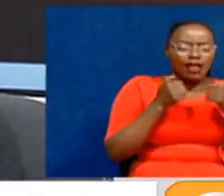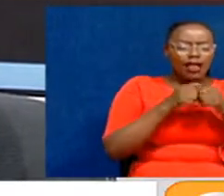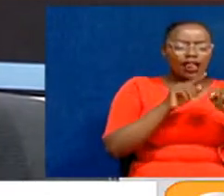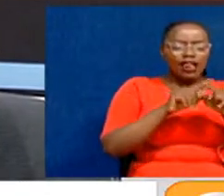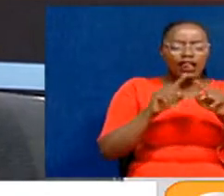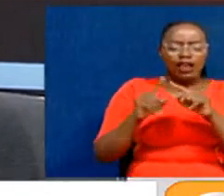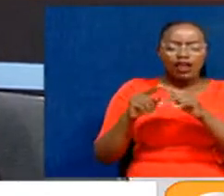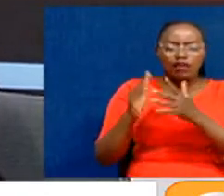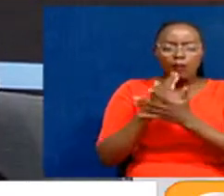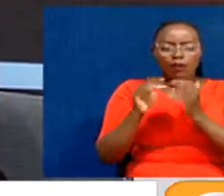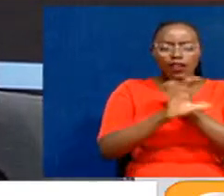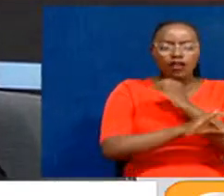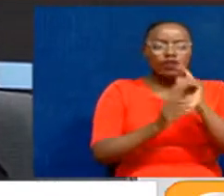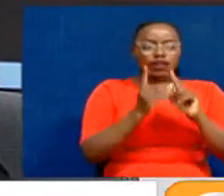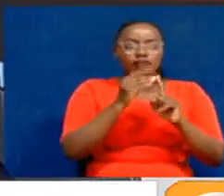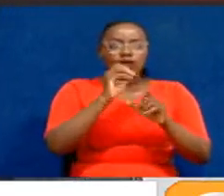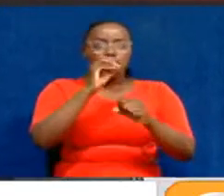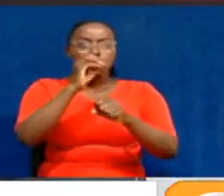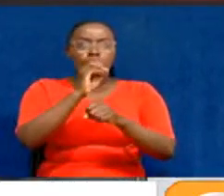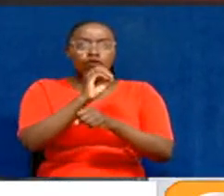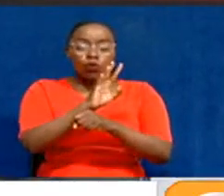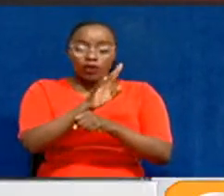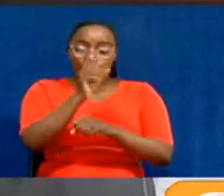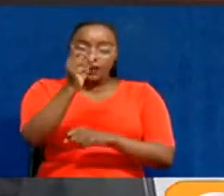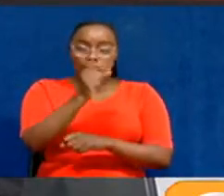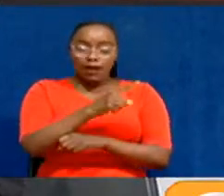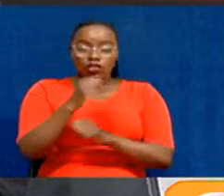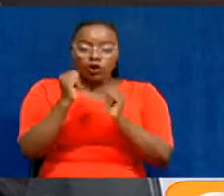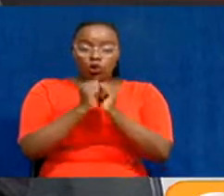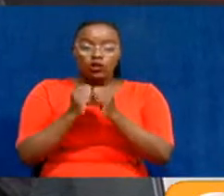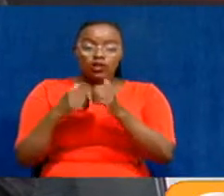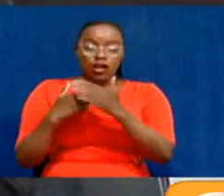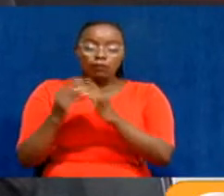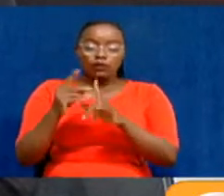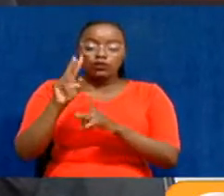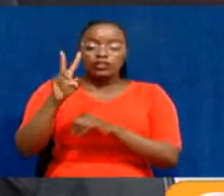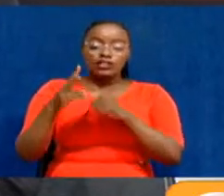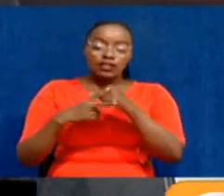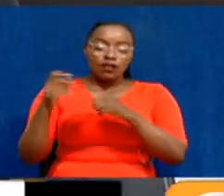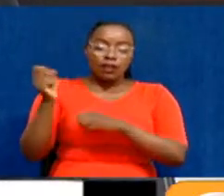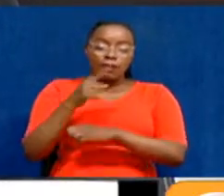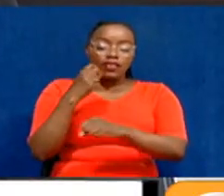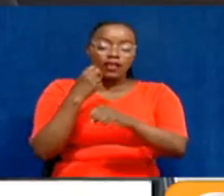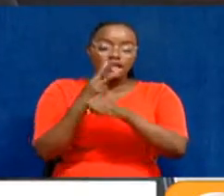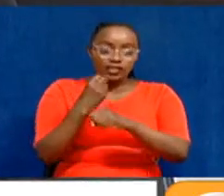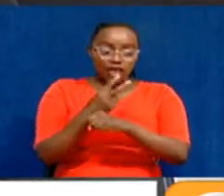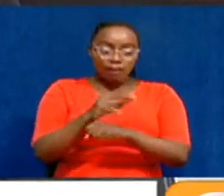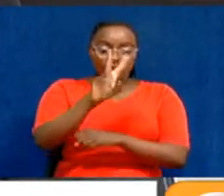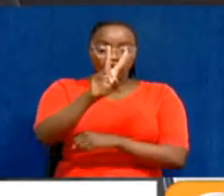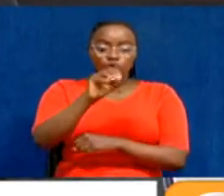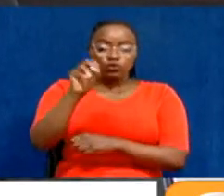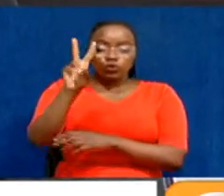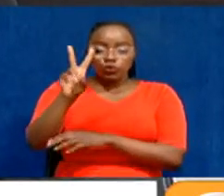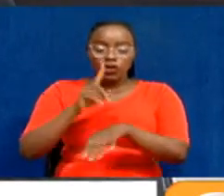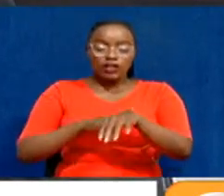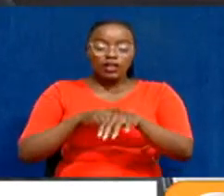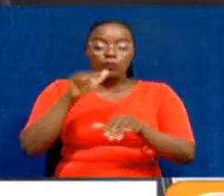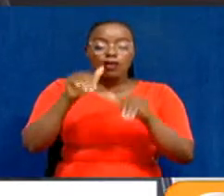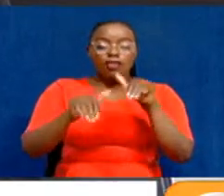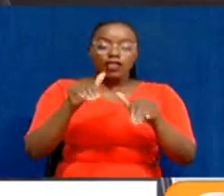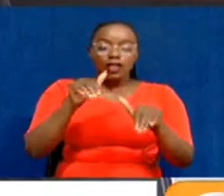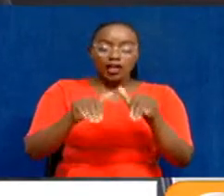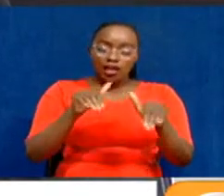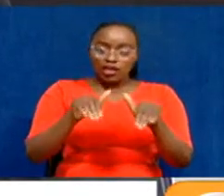country from the 14th of October 2002 all the way to the 27th of December 2002, when the